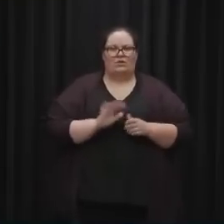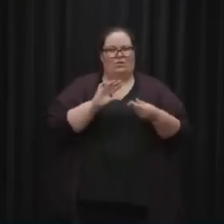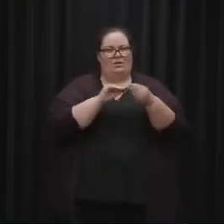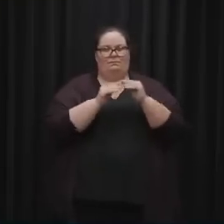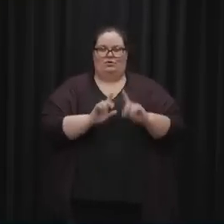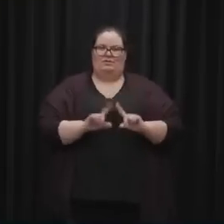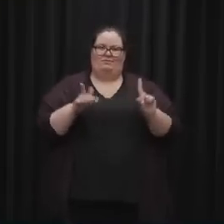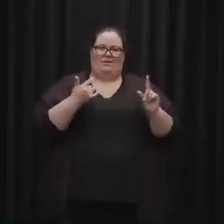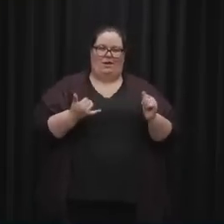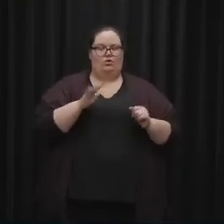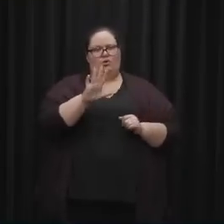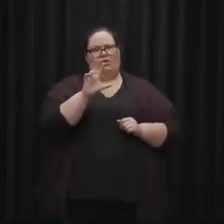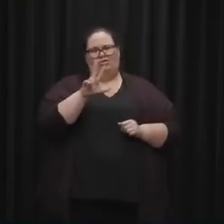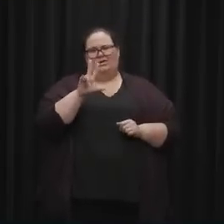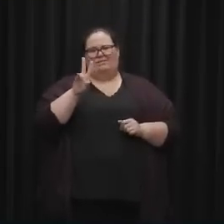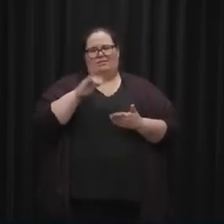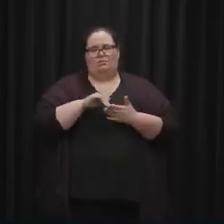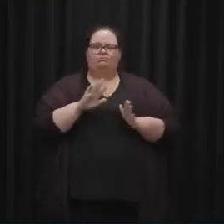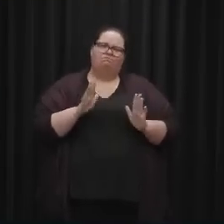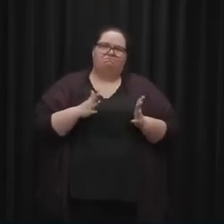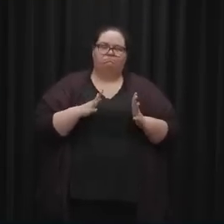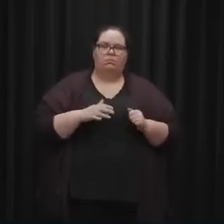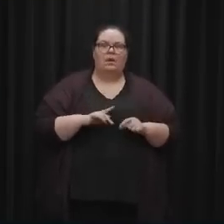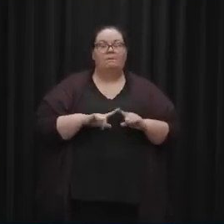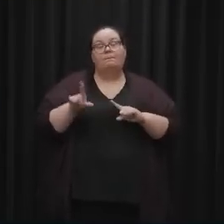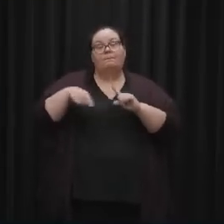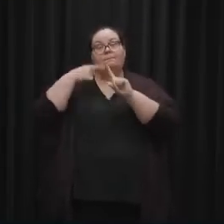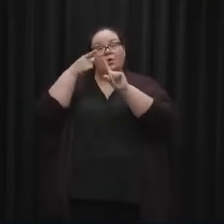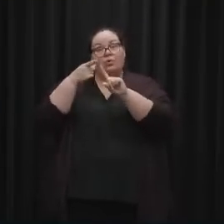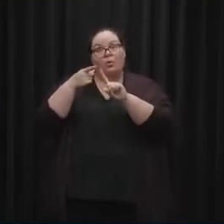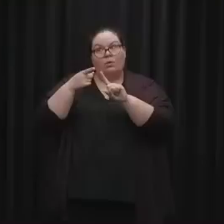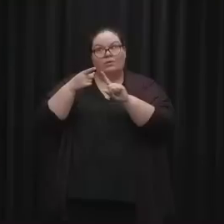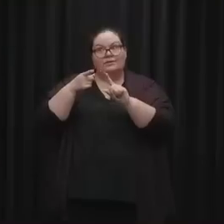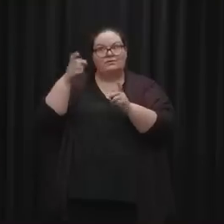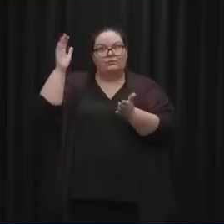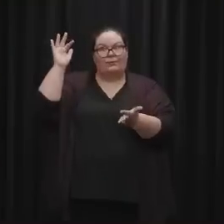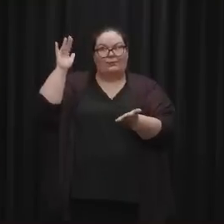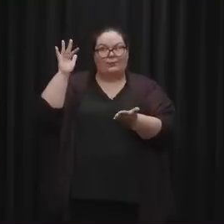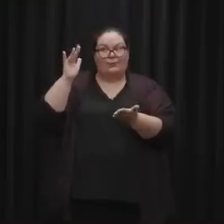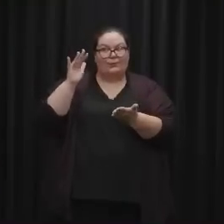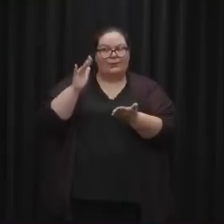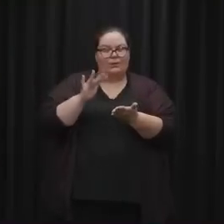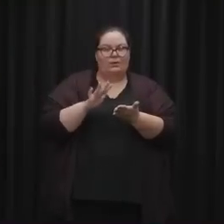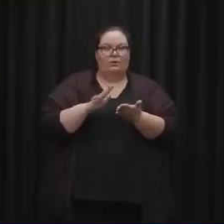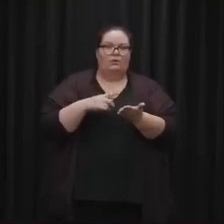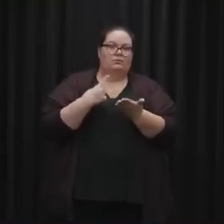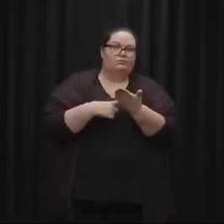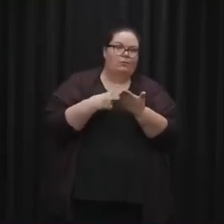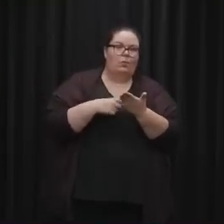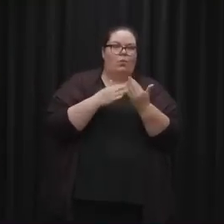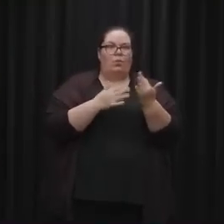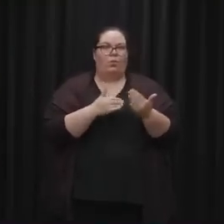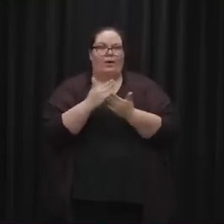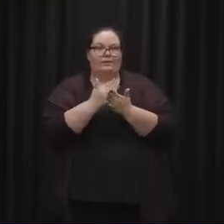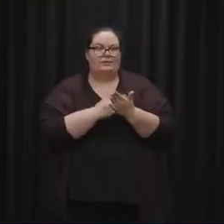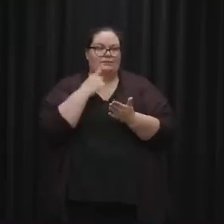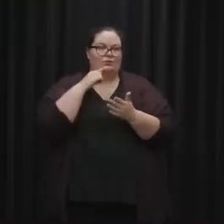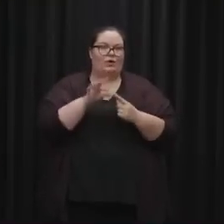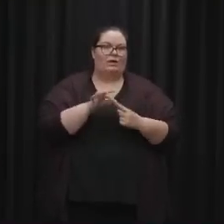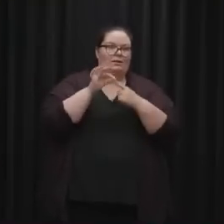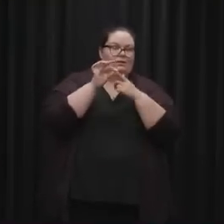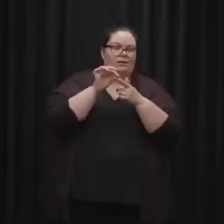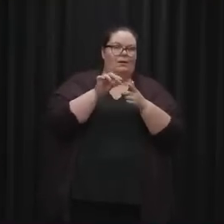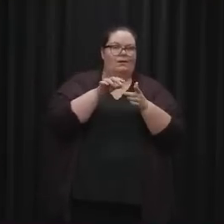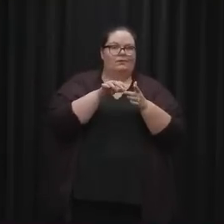different now. And so our goal is still to get it down. We're talking about wait lists for surgeries, elective surgeries.